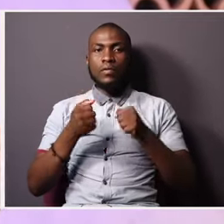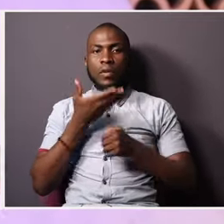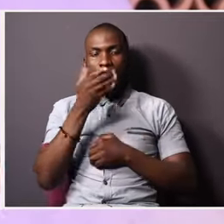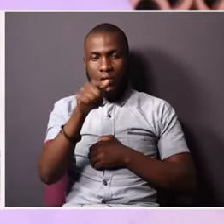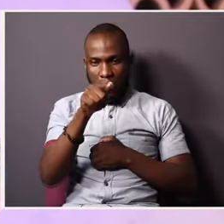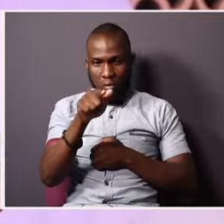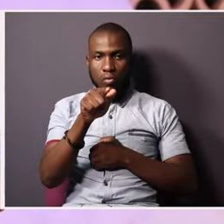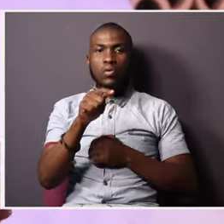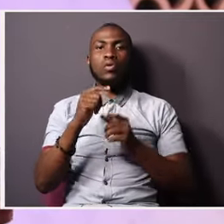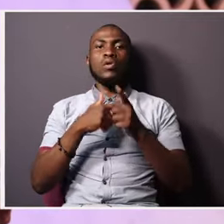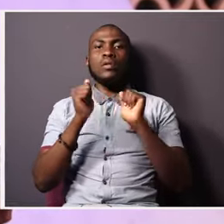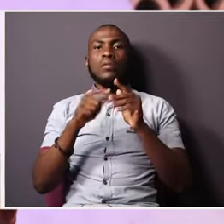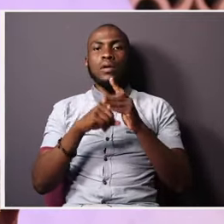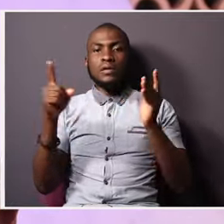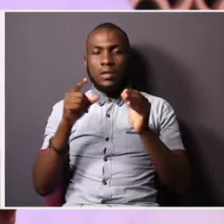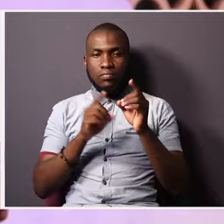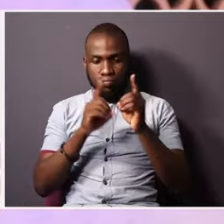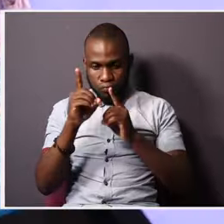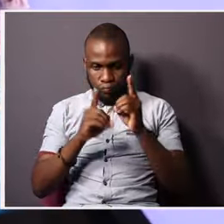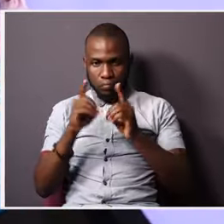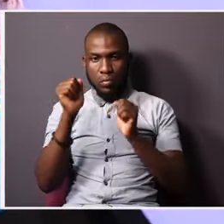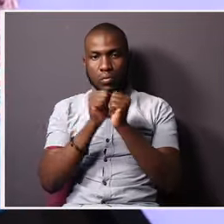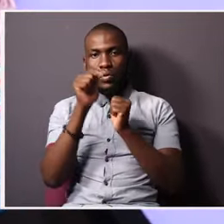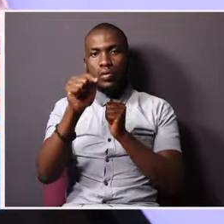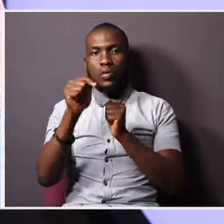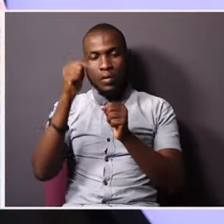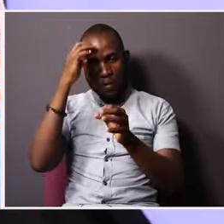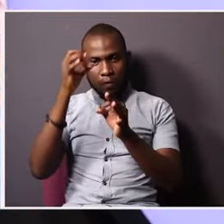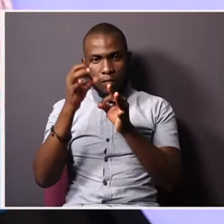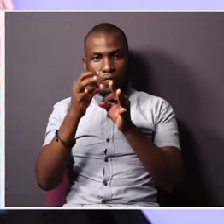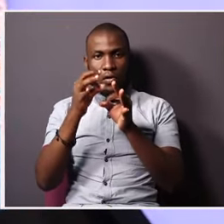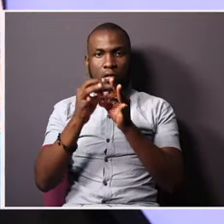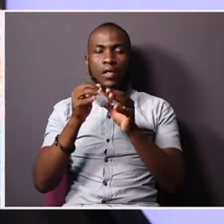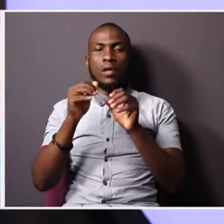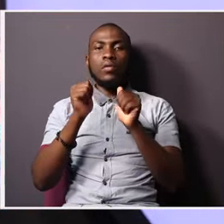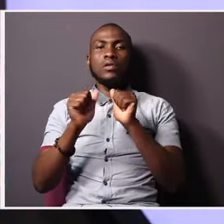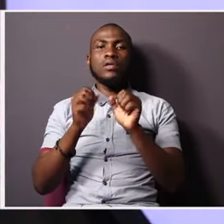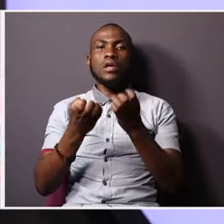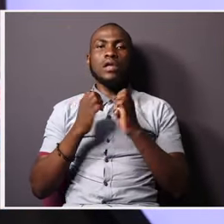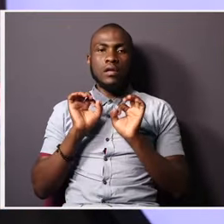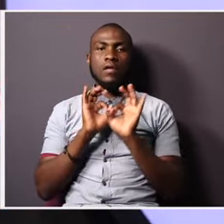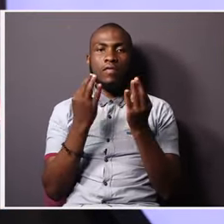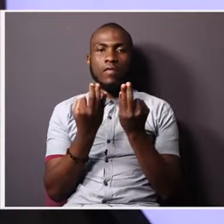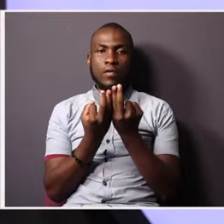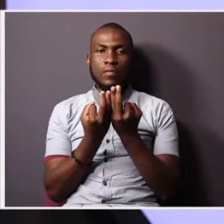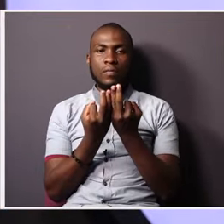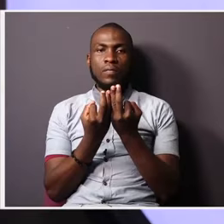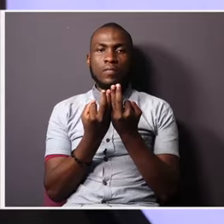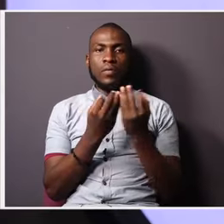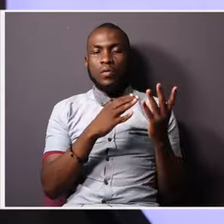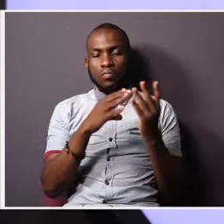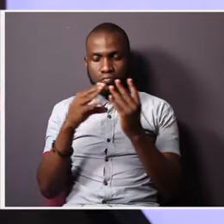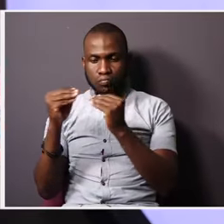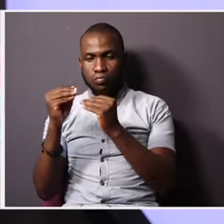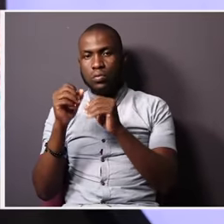back to you and start this amazing journey with you. The journey of faith does need a family. And so why don't you go ahead and